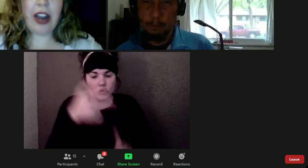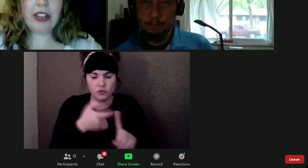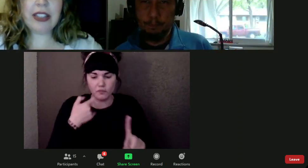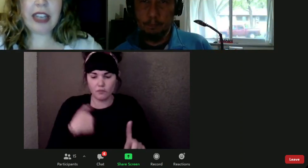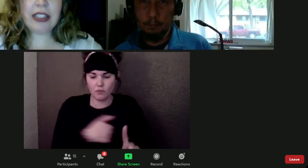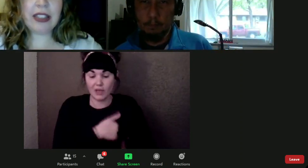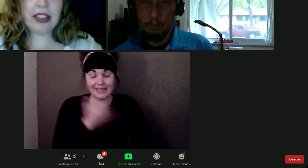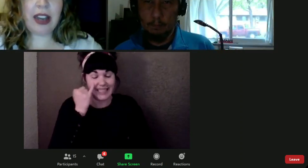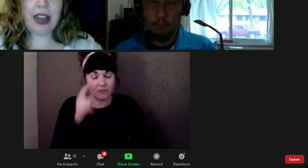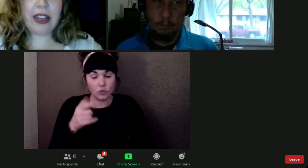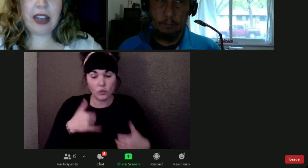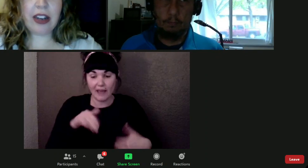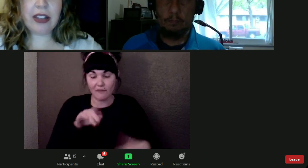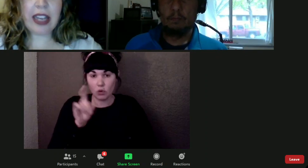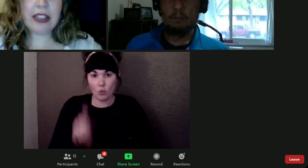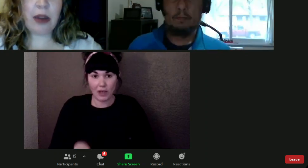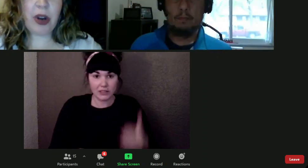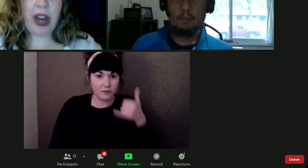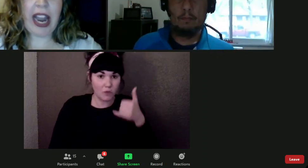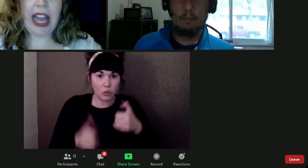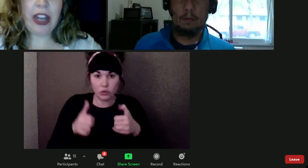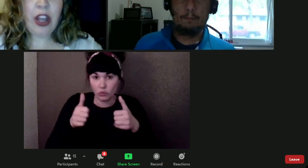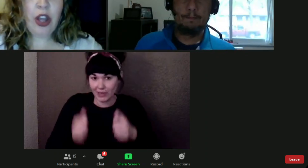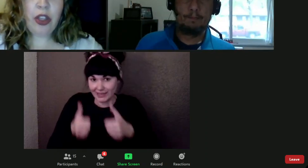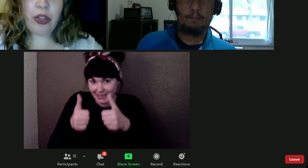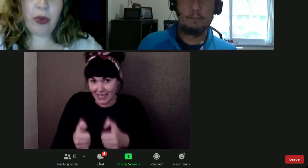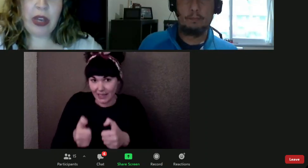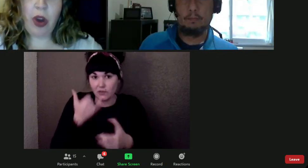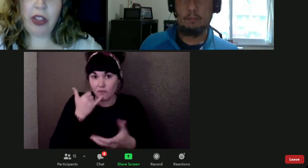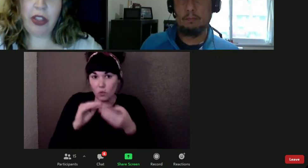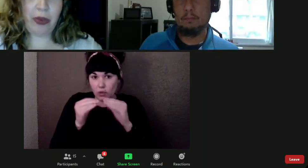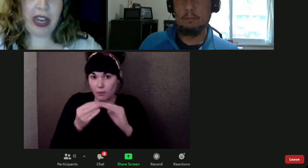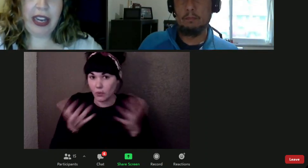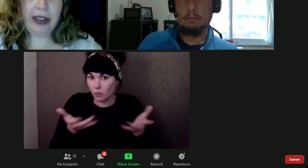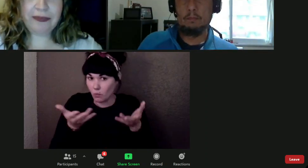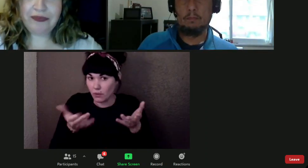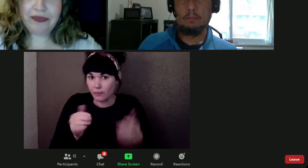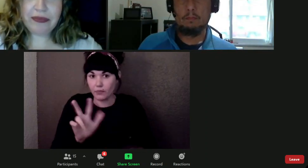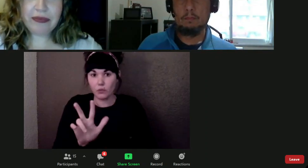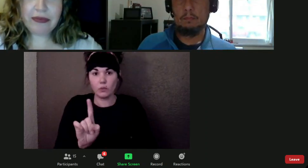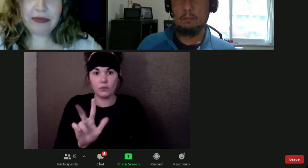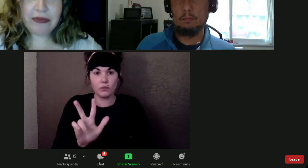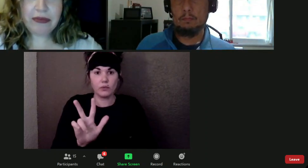our text number at 313.